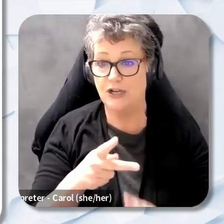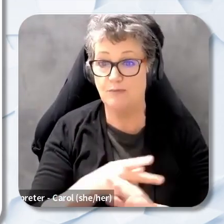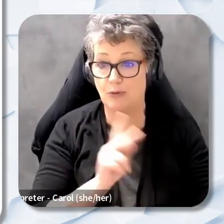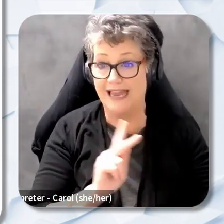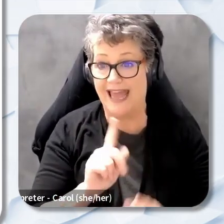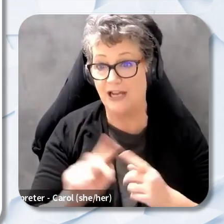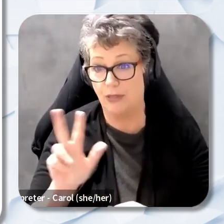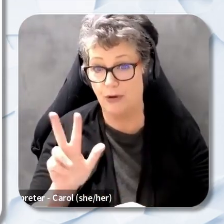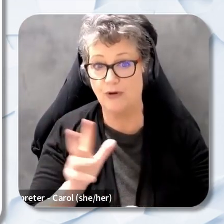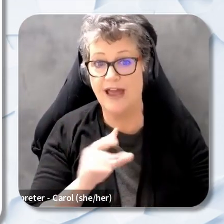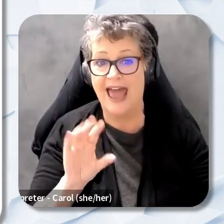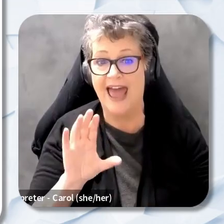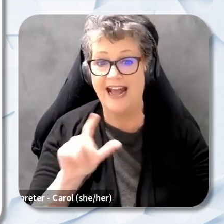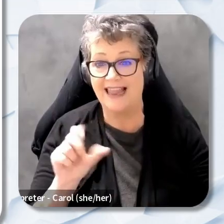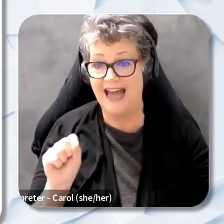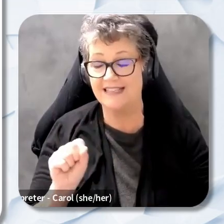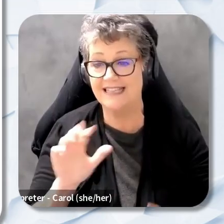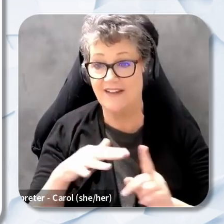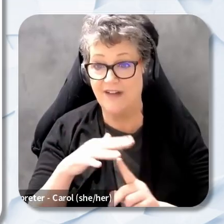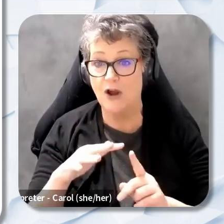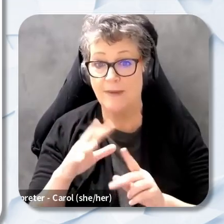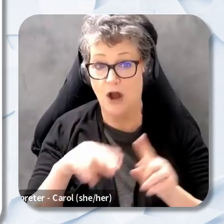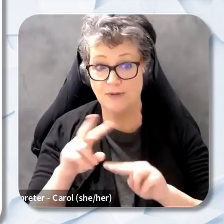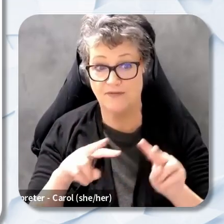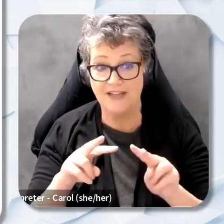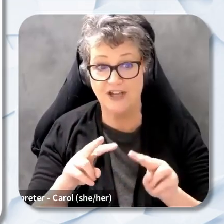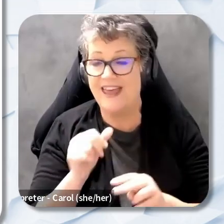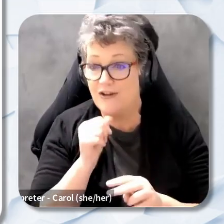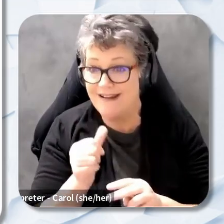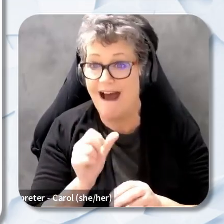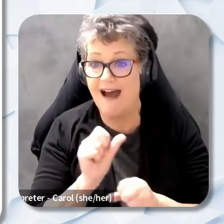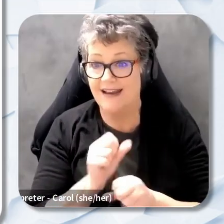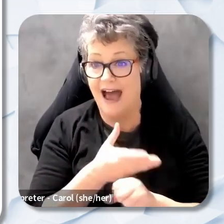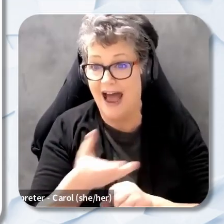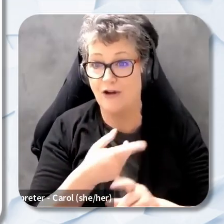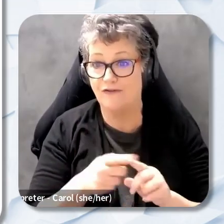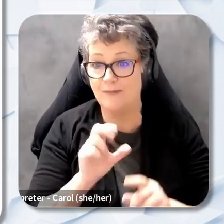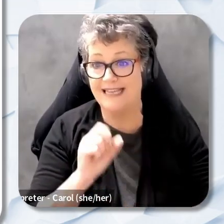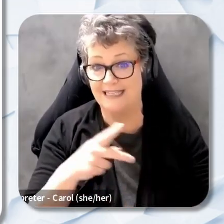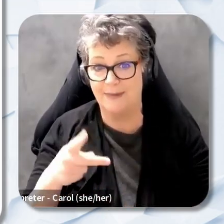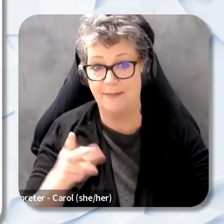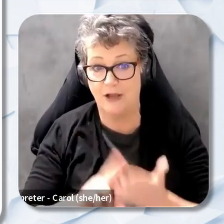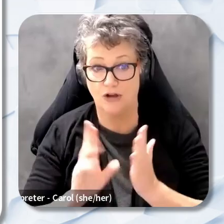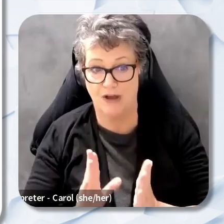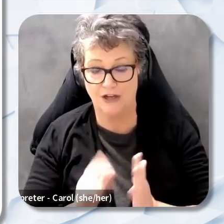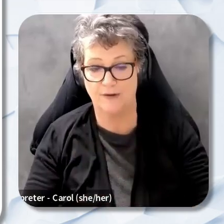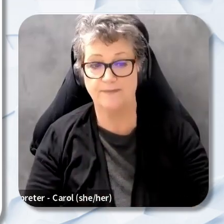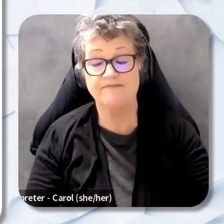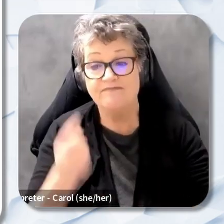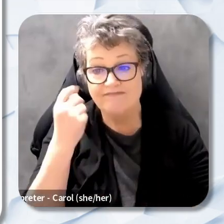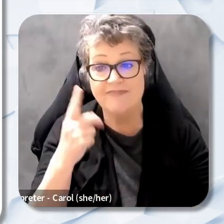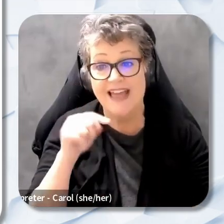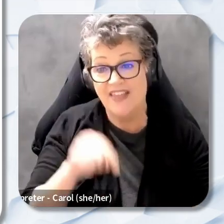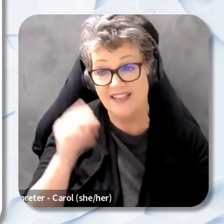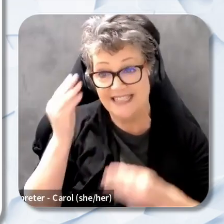third, and class environment observations that are not employed by the CSPP contractor. Note that